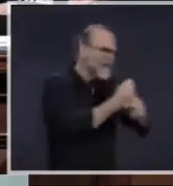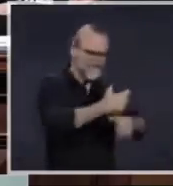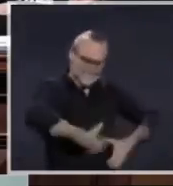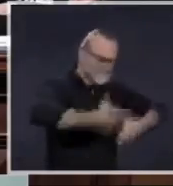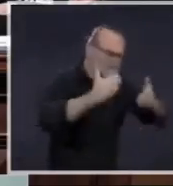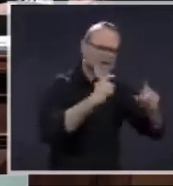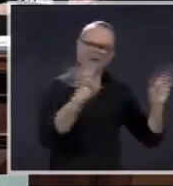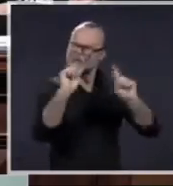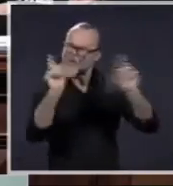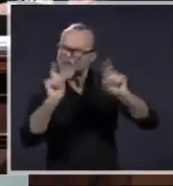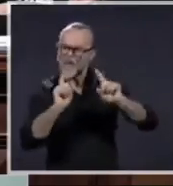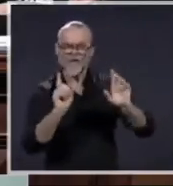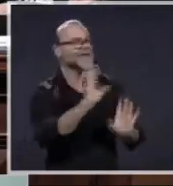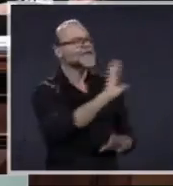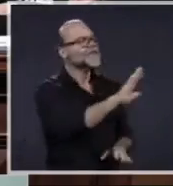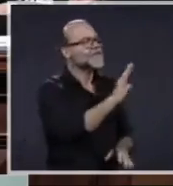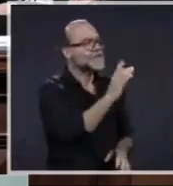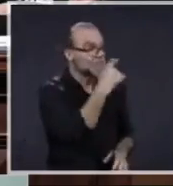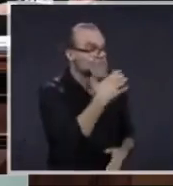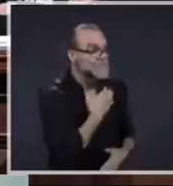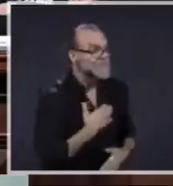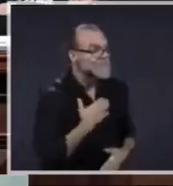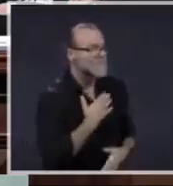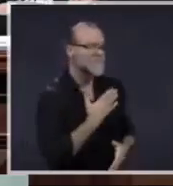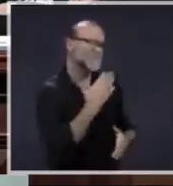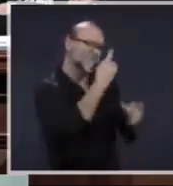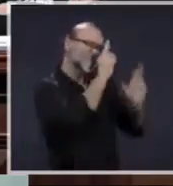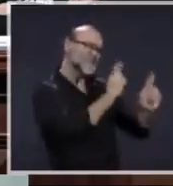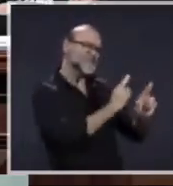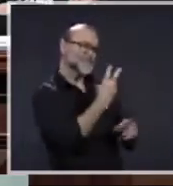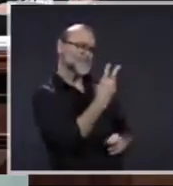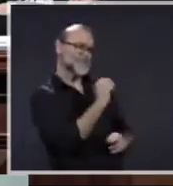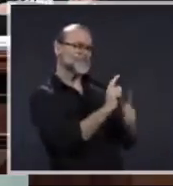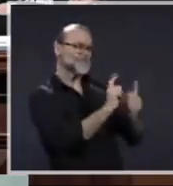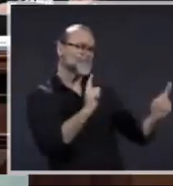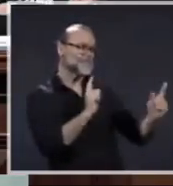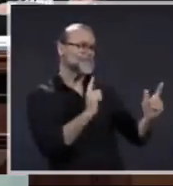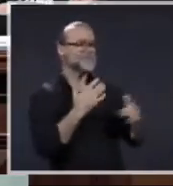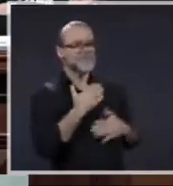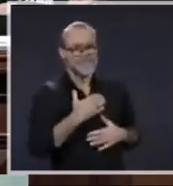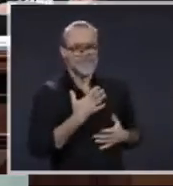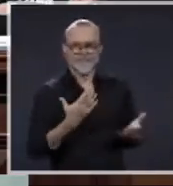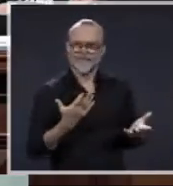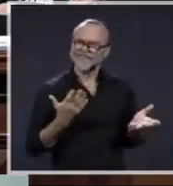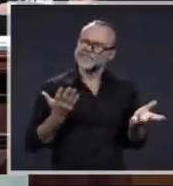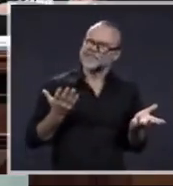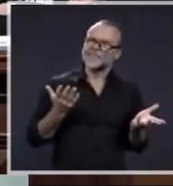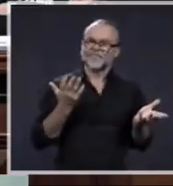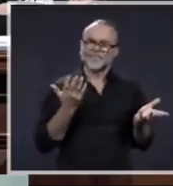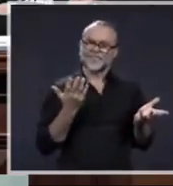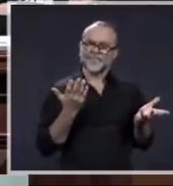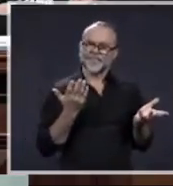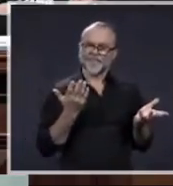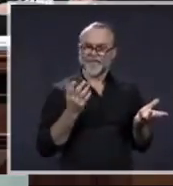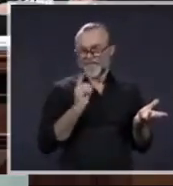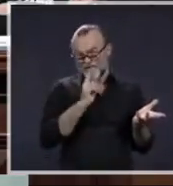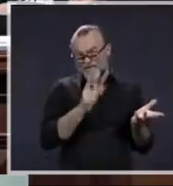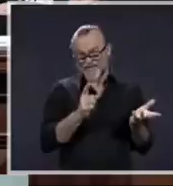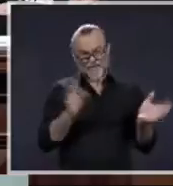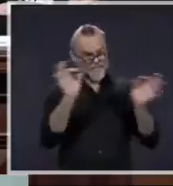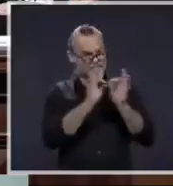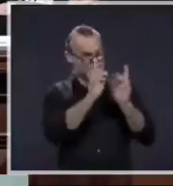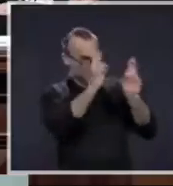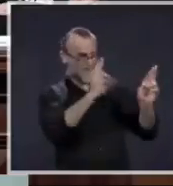You were a few days ago in Montreal. That was a statement for you to be there in person, to basically calm things